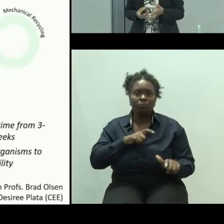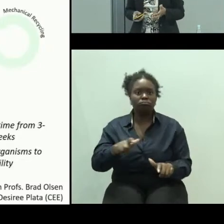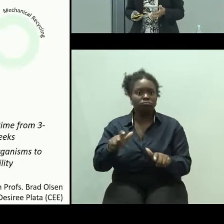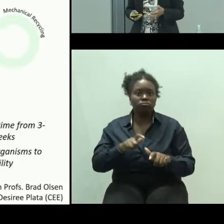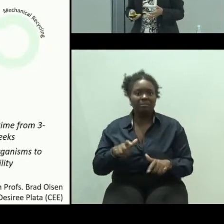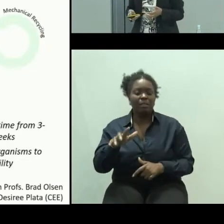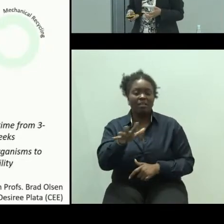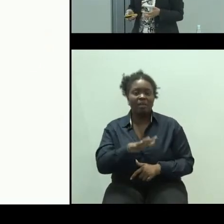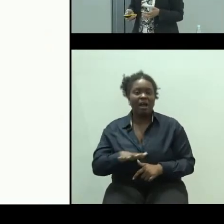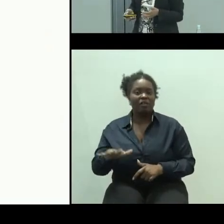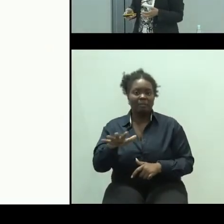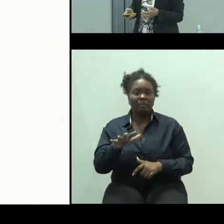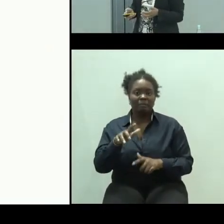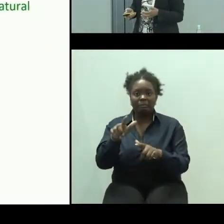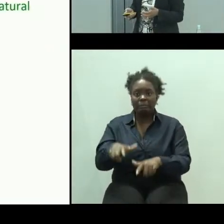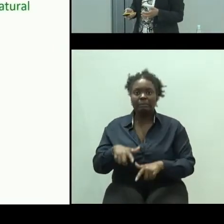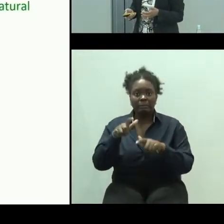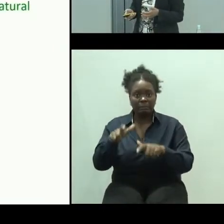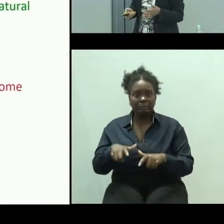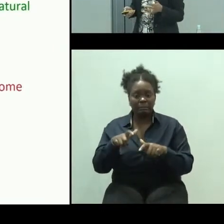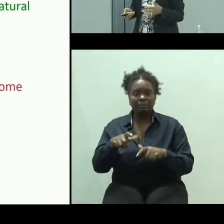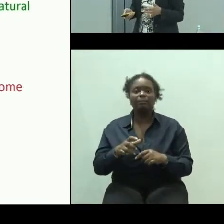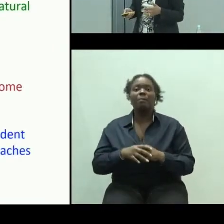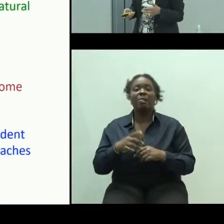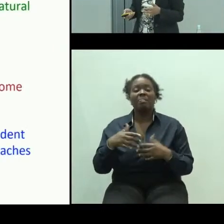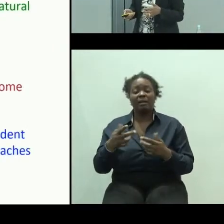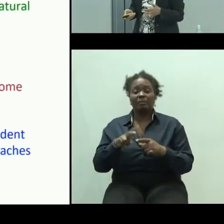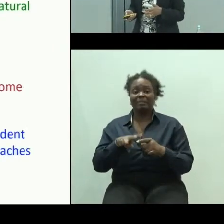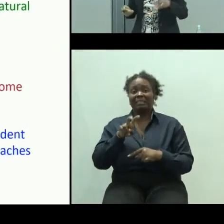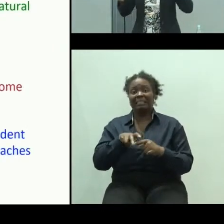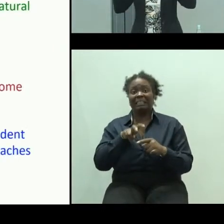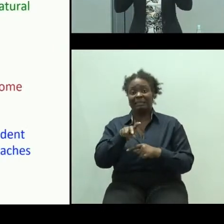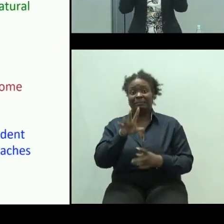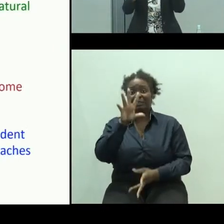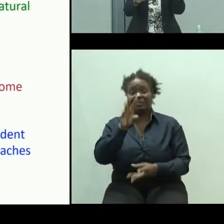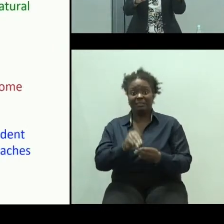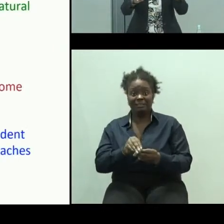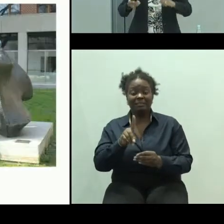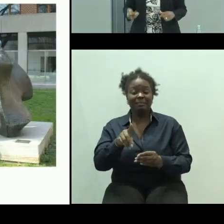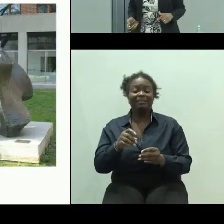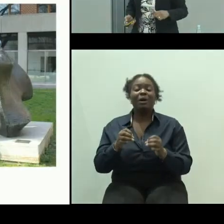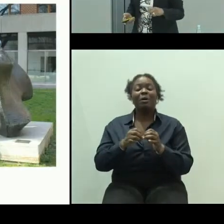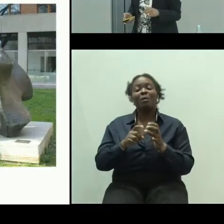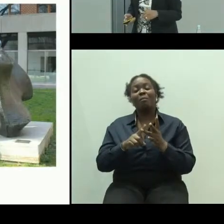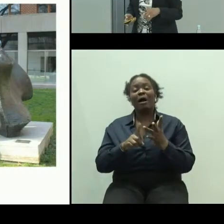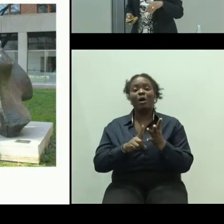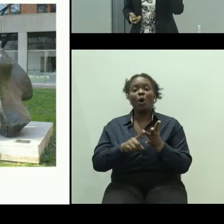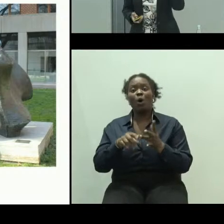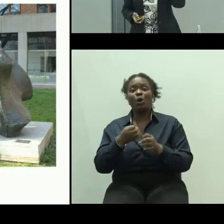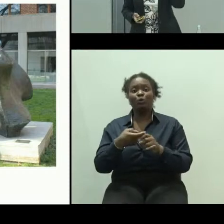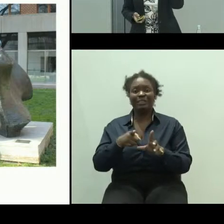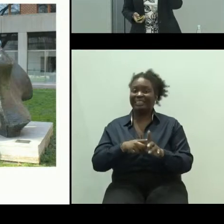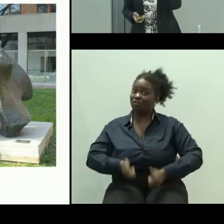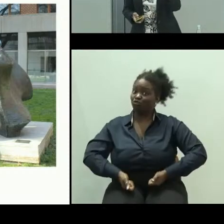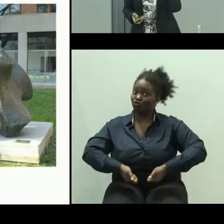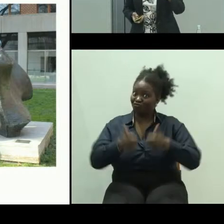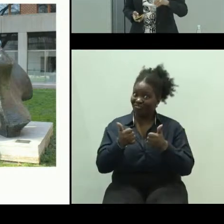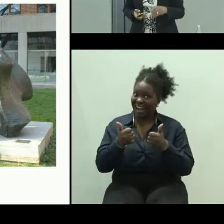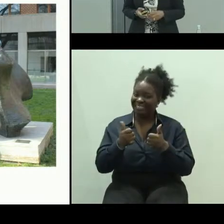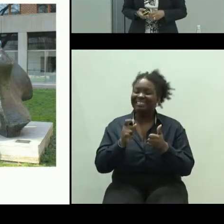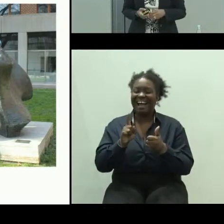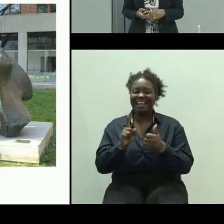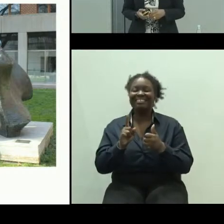environment indefinitely. I'm going to skip over the summary and just say biology is great. And